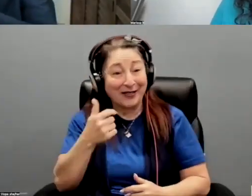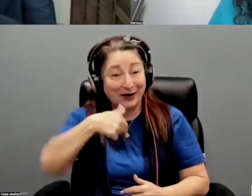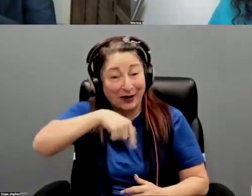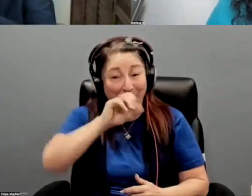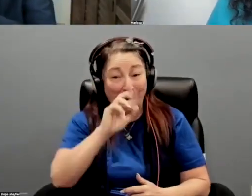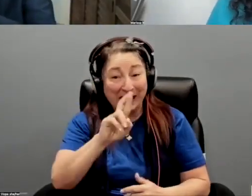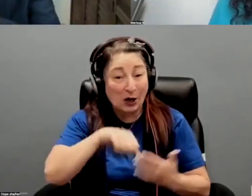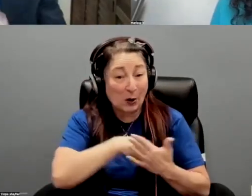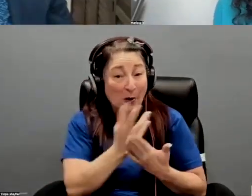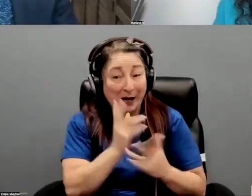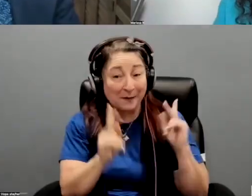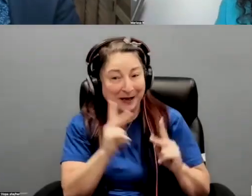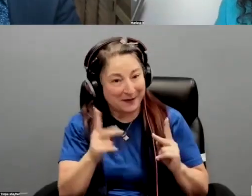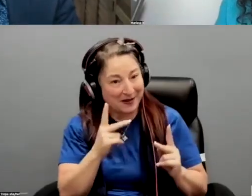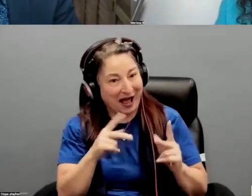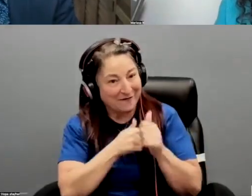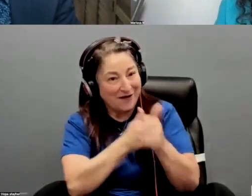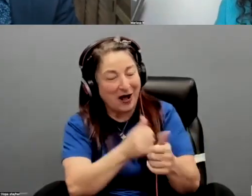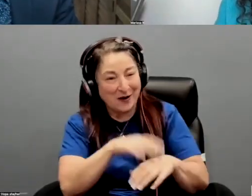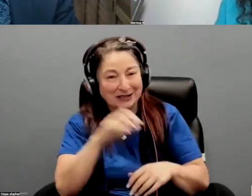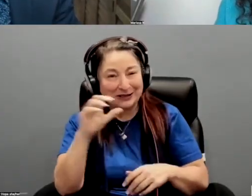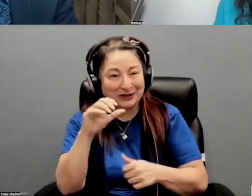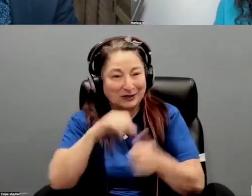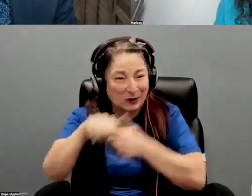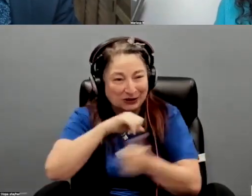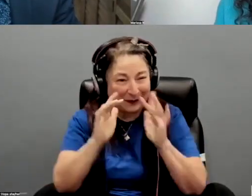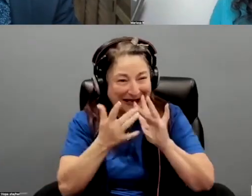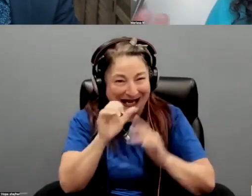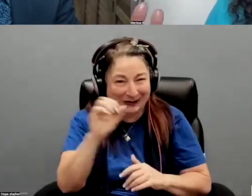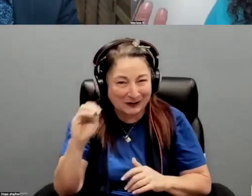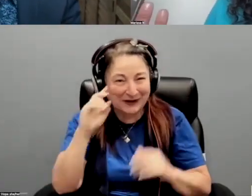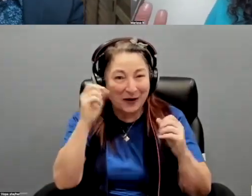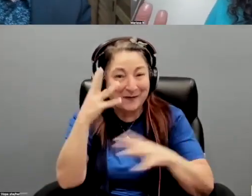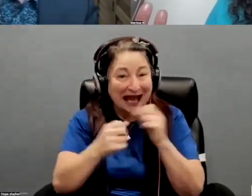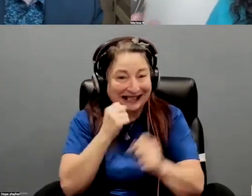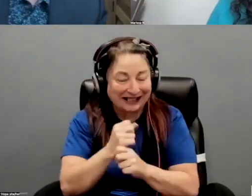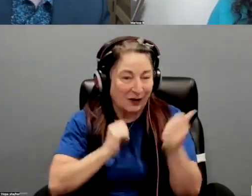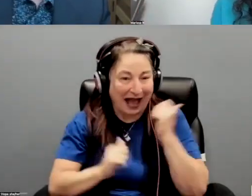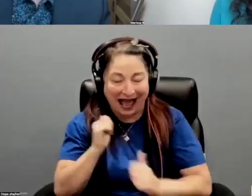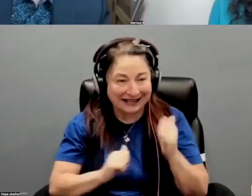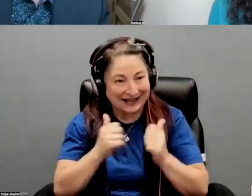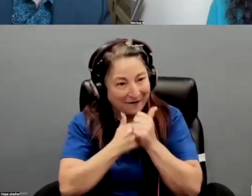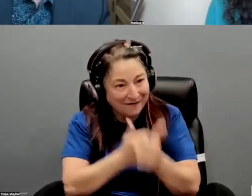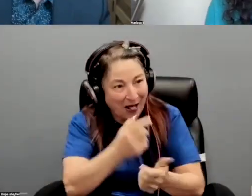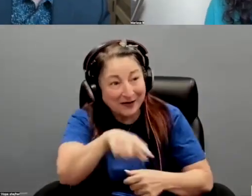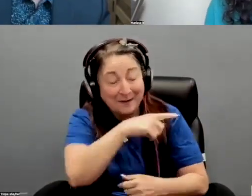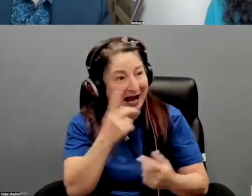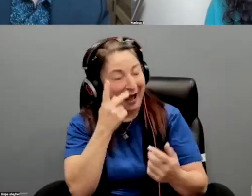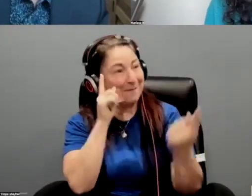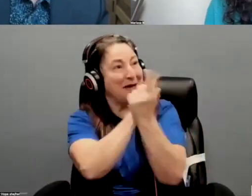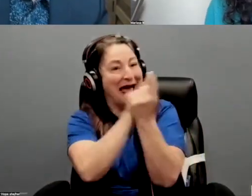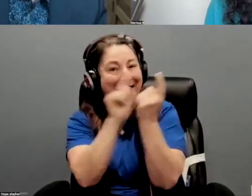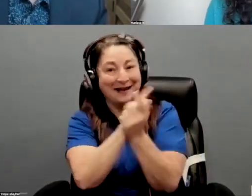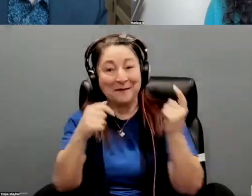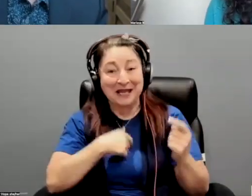I've been following on social media for a number of years or in acting. I bumped into like me and my partner were